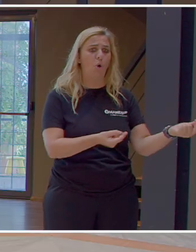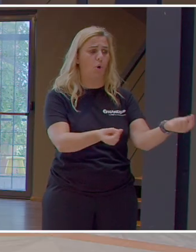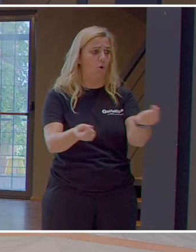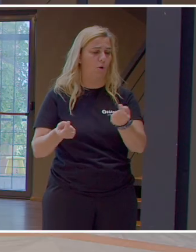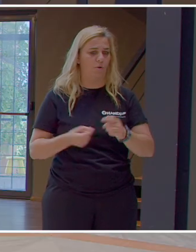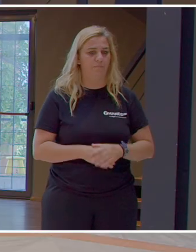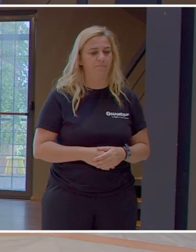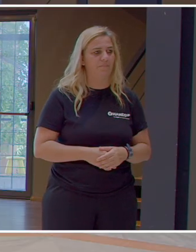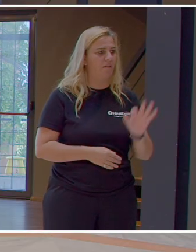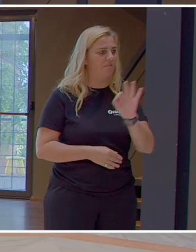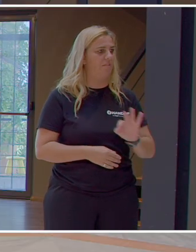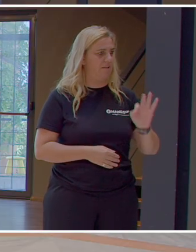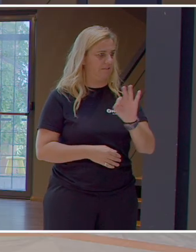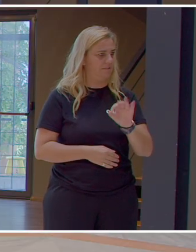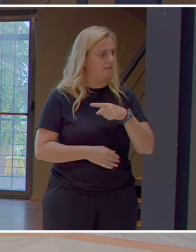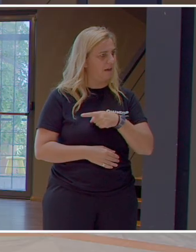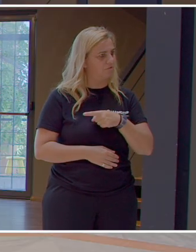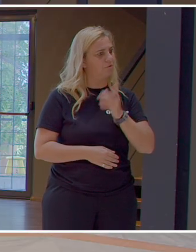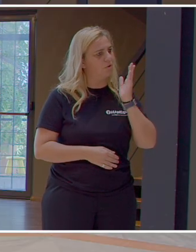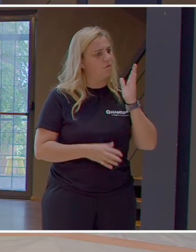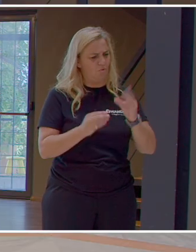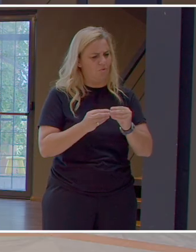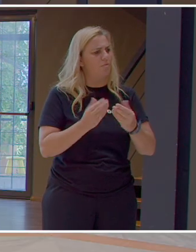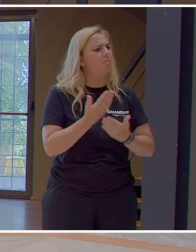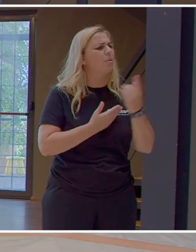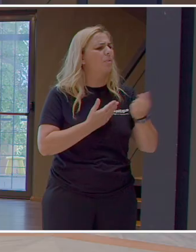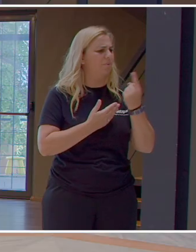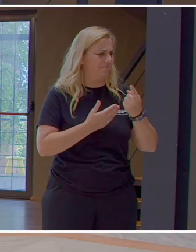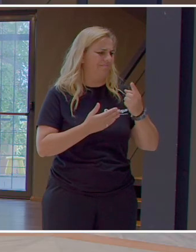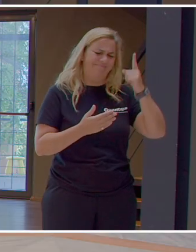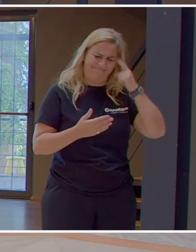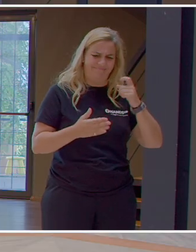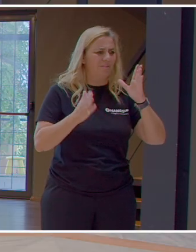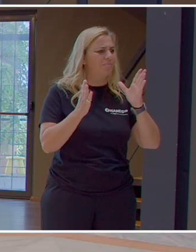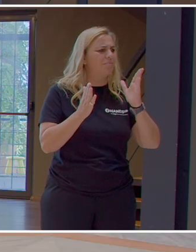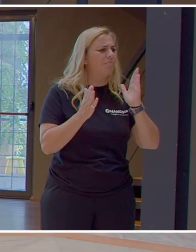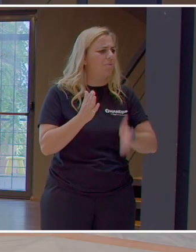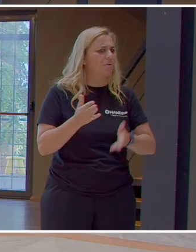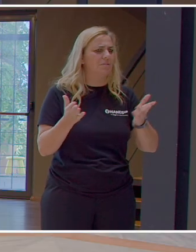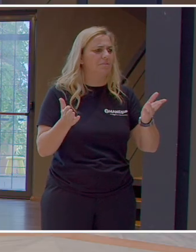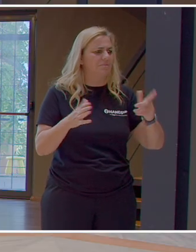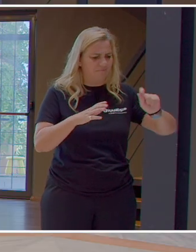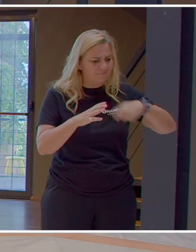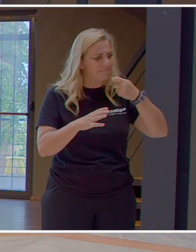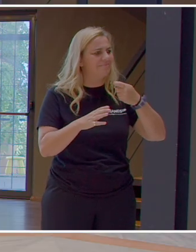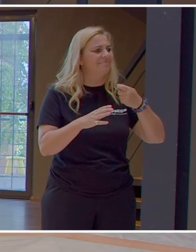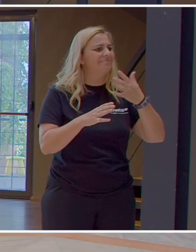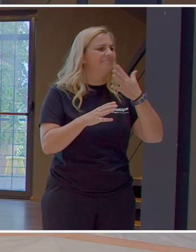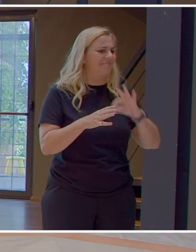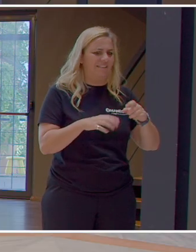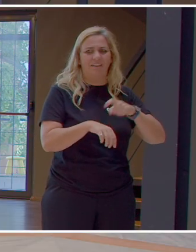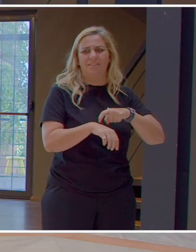Flaxseed, we've been talking about that. You can eat it in a more smooth way than just downing a tablespoon of, or a tablespoon of ground